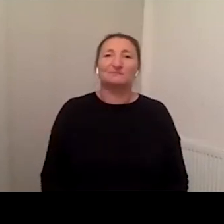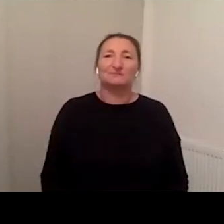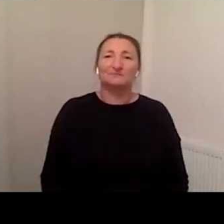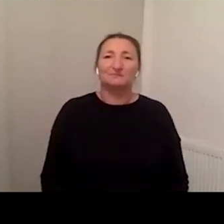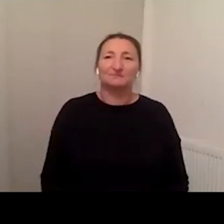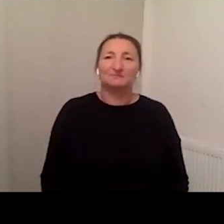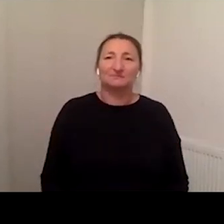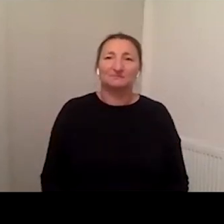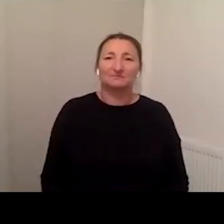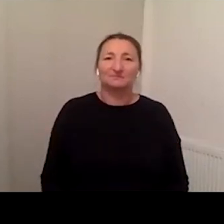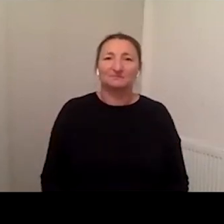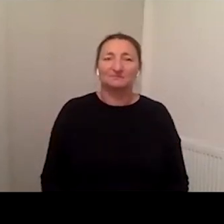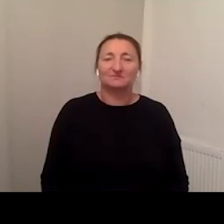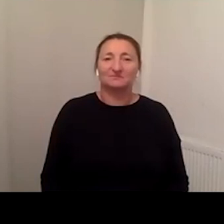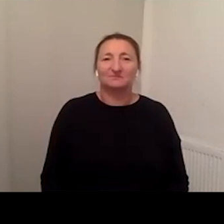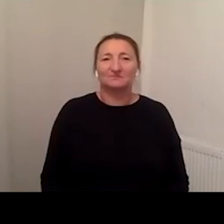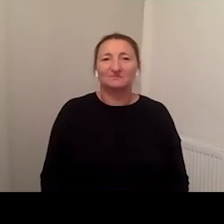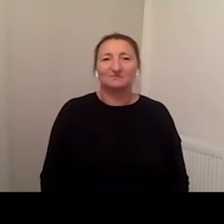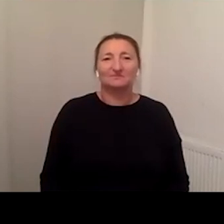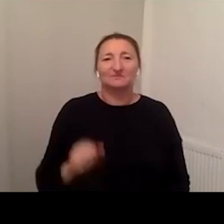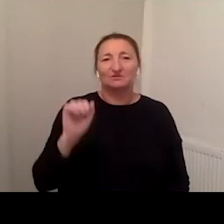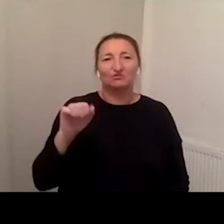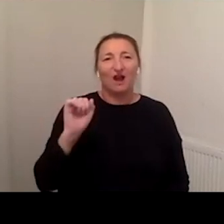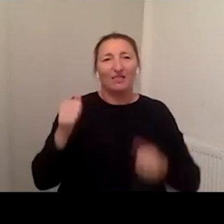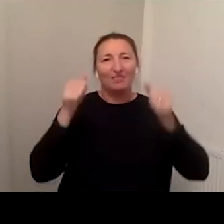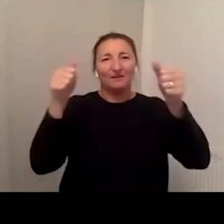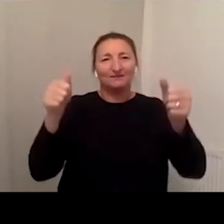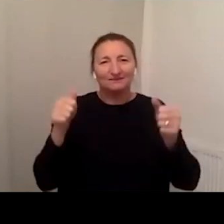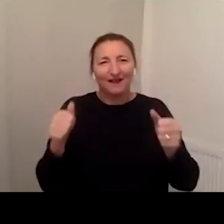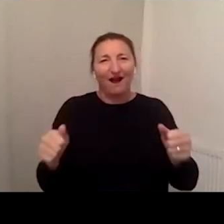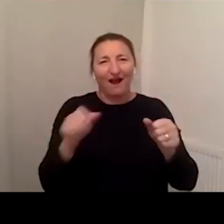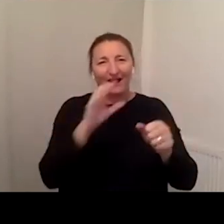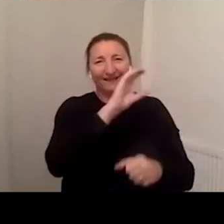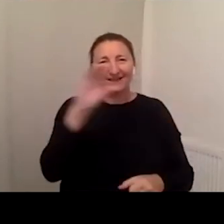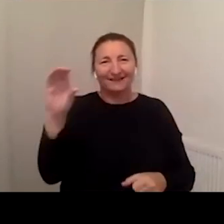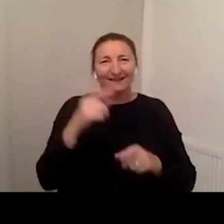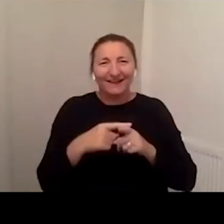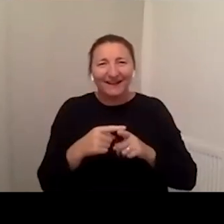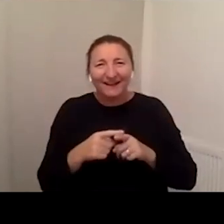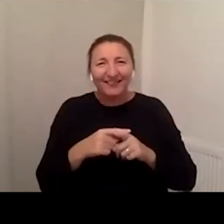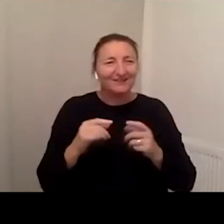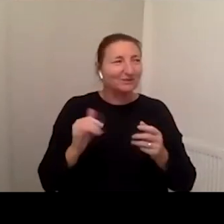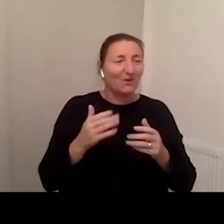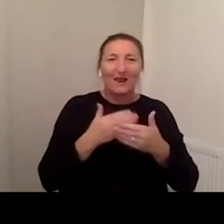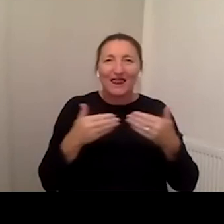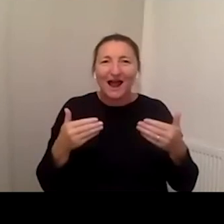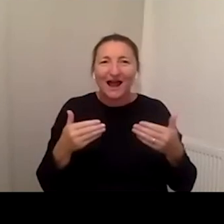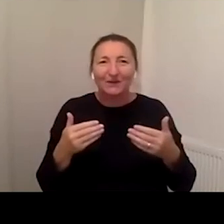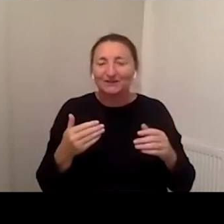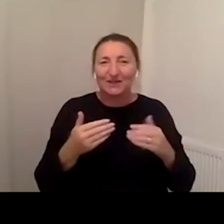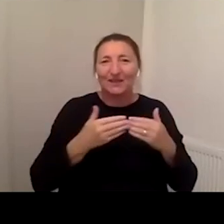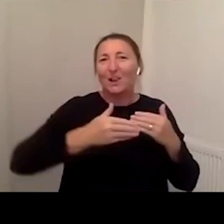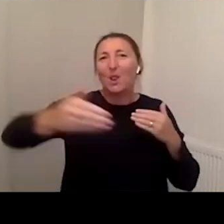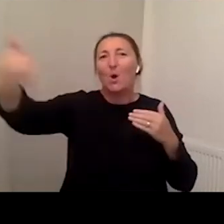Yeah, that idea of that, what sign would you put, always kind of distracts me when I start thinking about long-term nuclear. I get lost in kind of